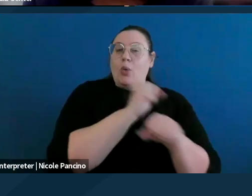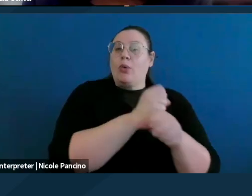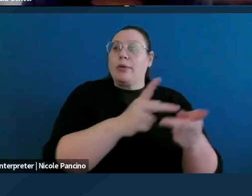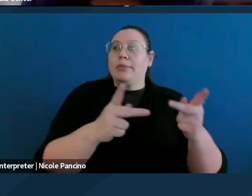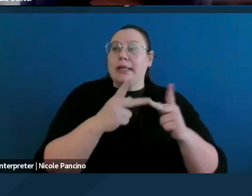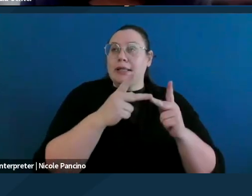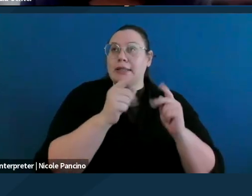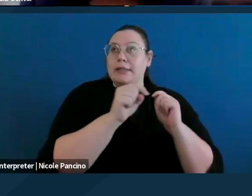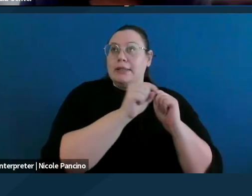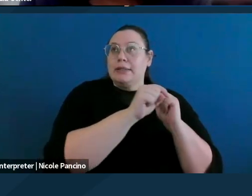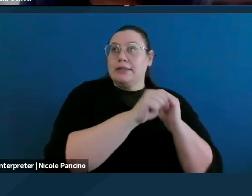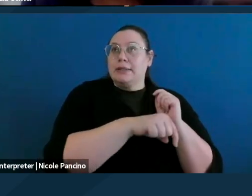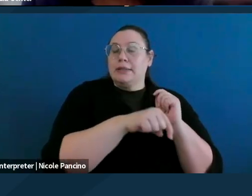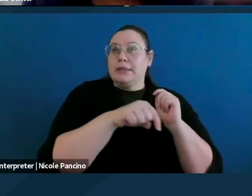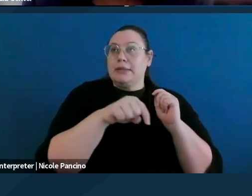workplaces to